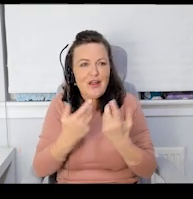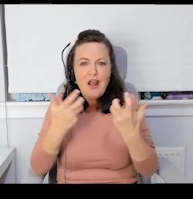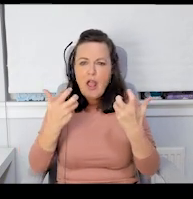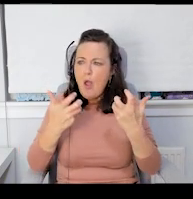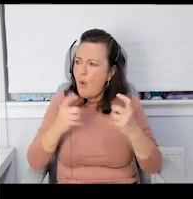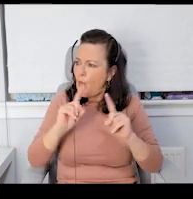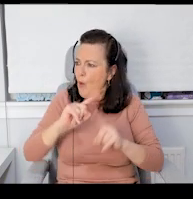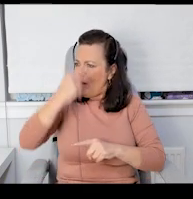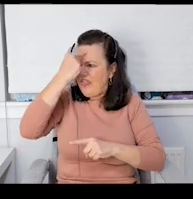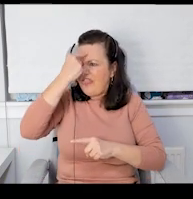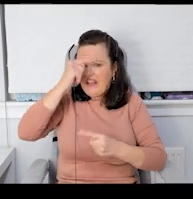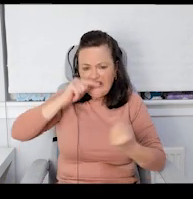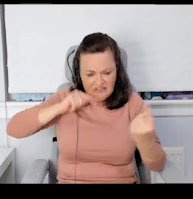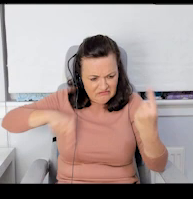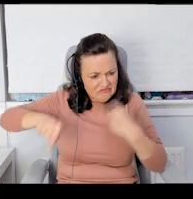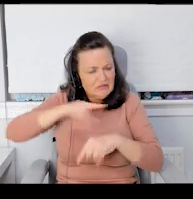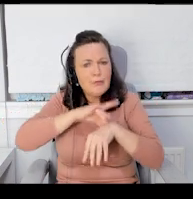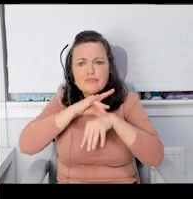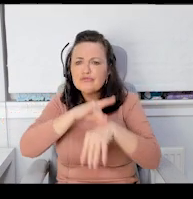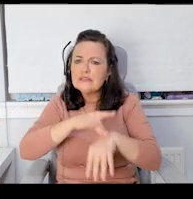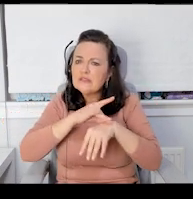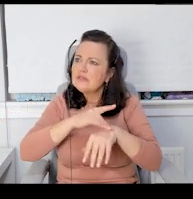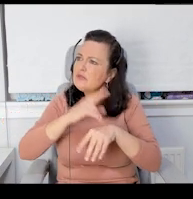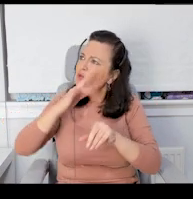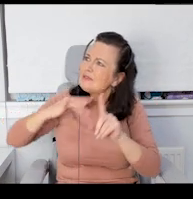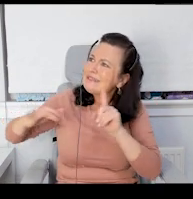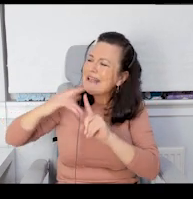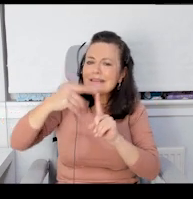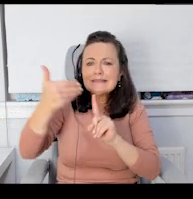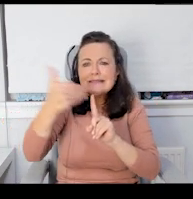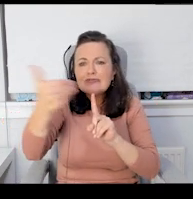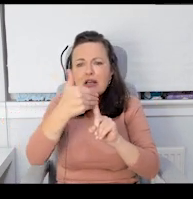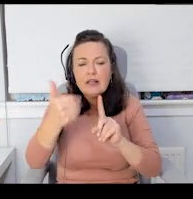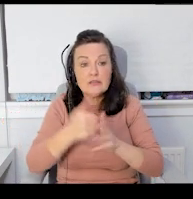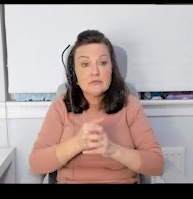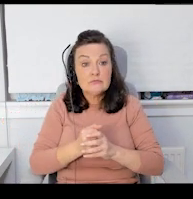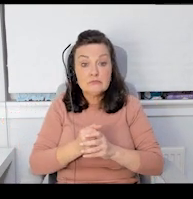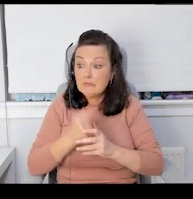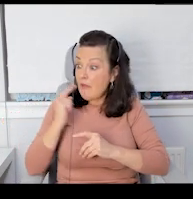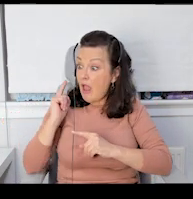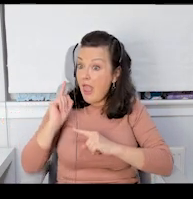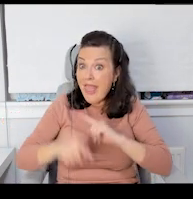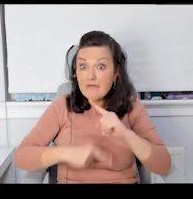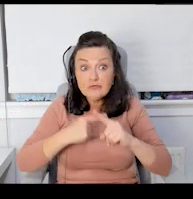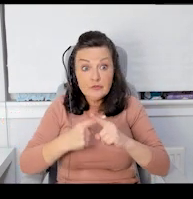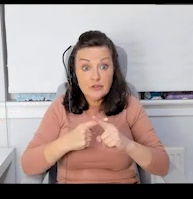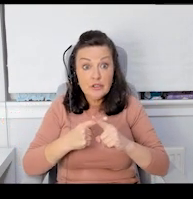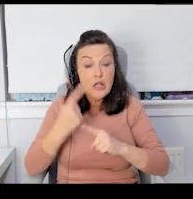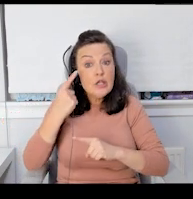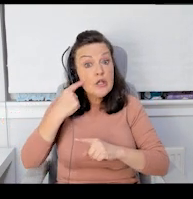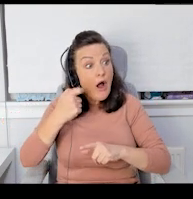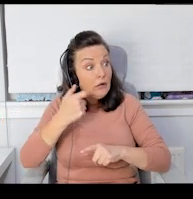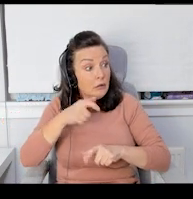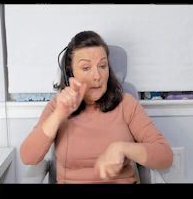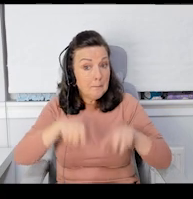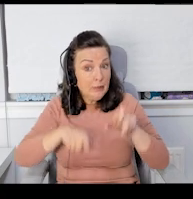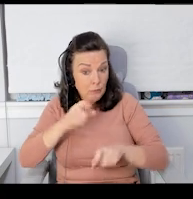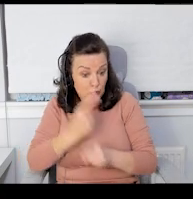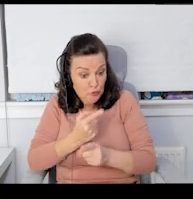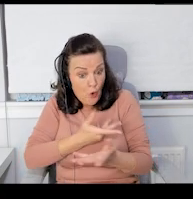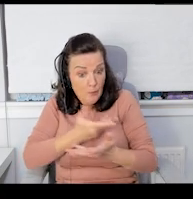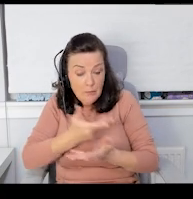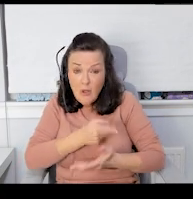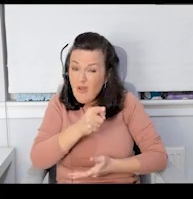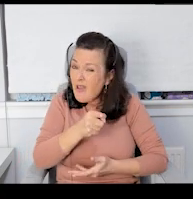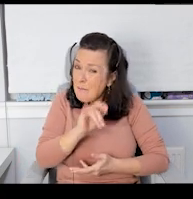in society. We do a lot of inputs year on year, month on month, with young people about not considering it. So we